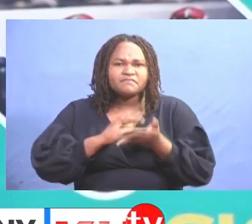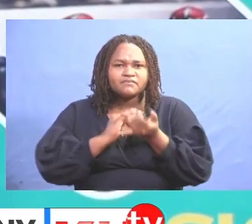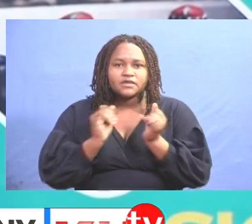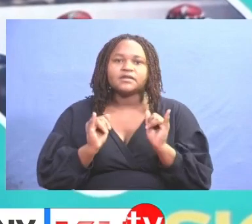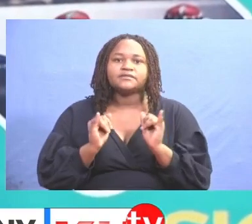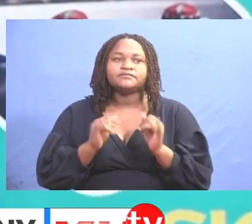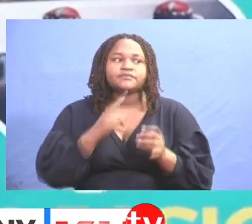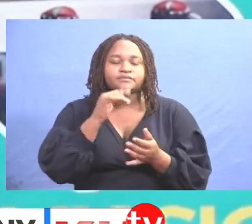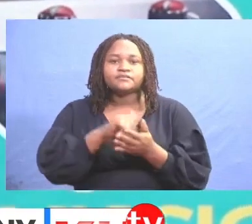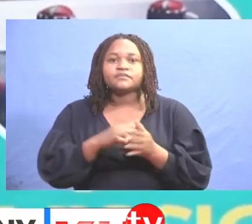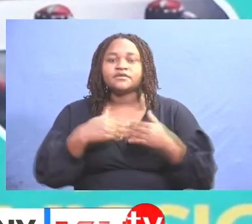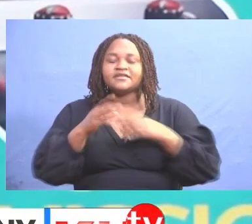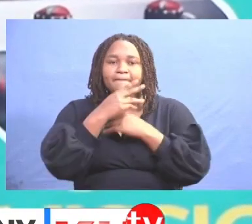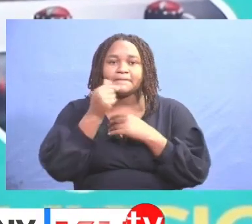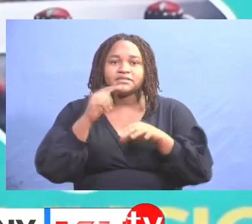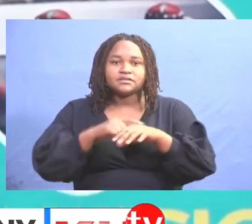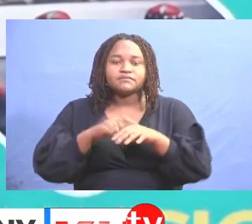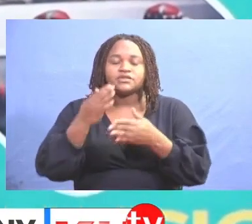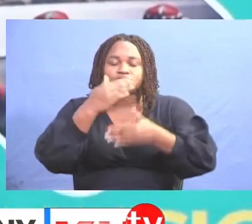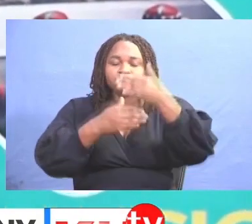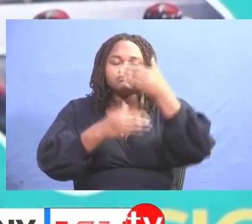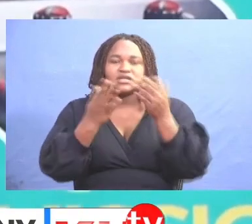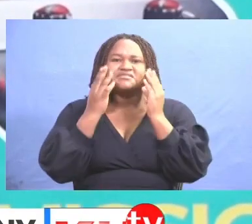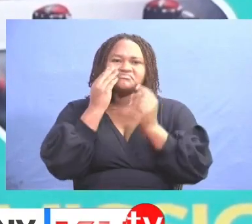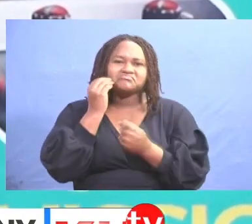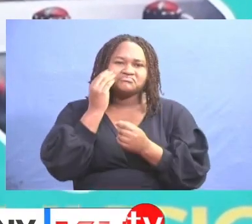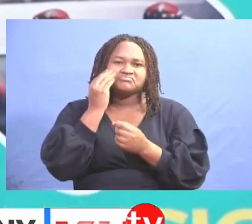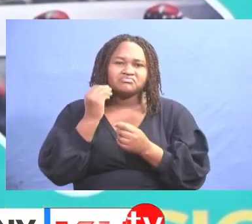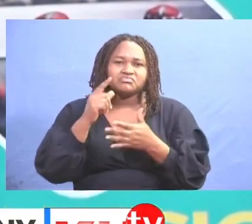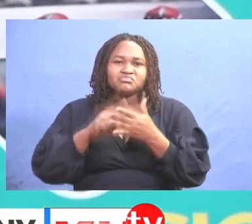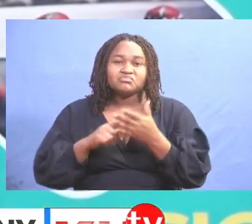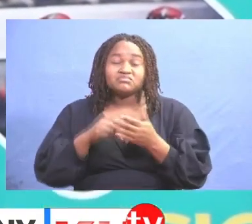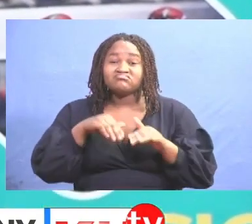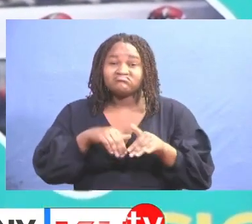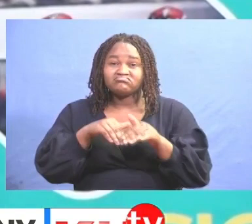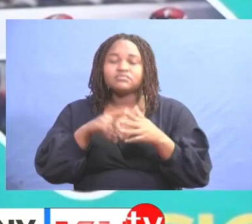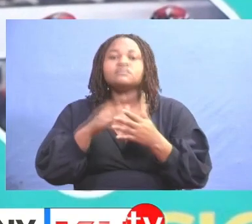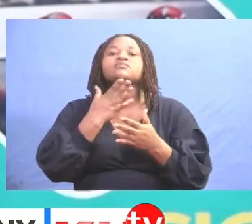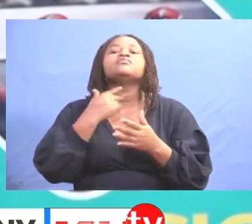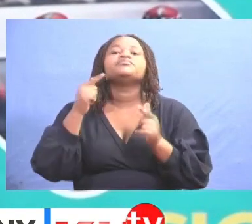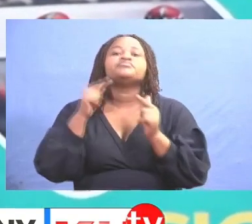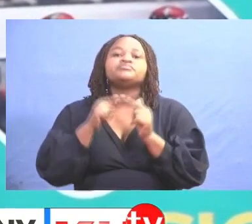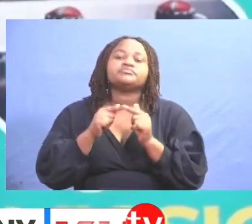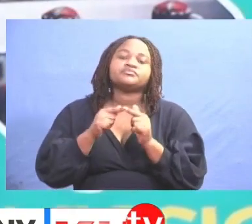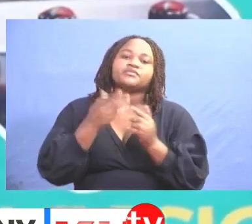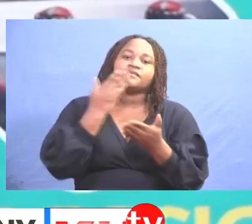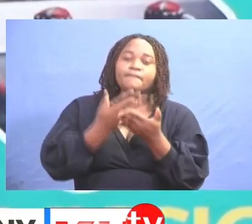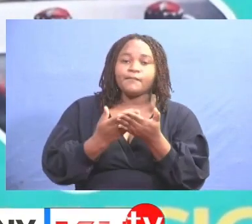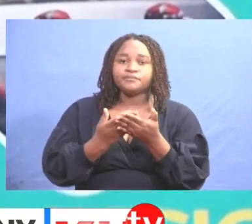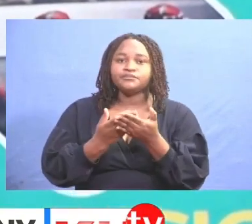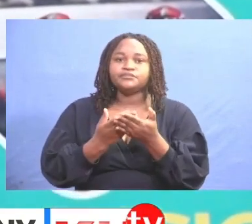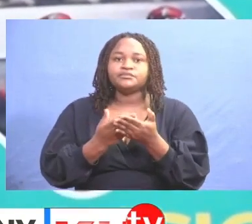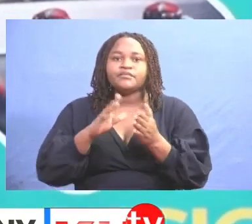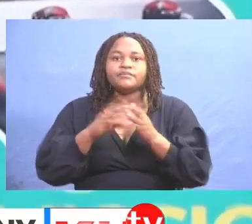became clearer, I would say I've had my best time in this university. And it's been an experience worth emulating, and I would like to